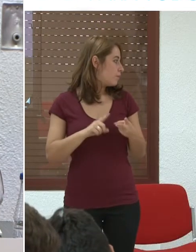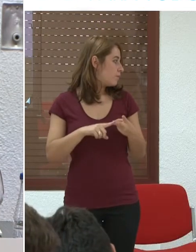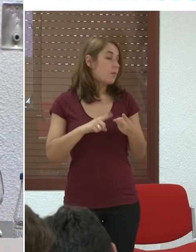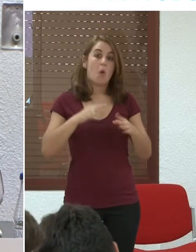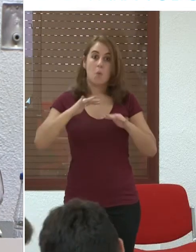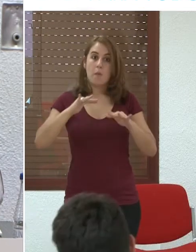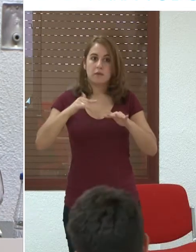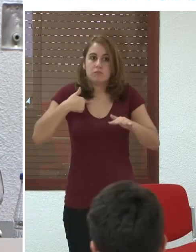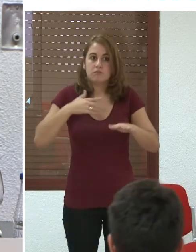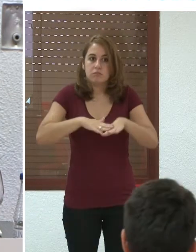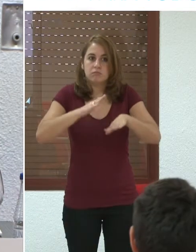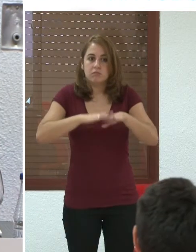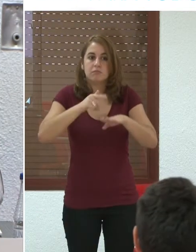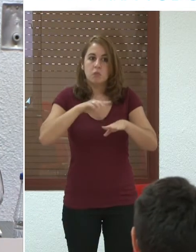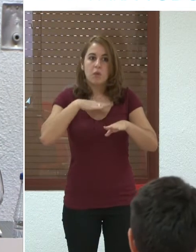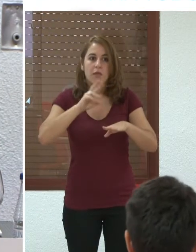place, absorbing the